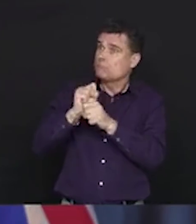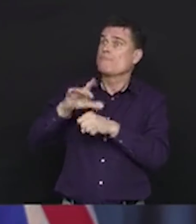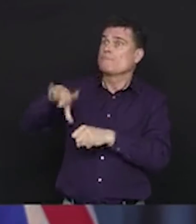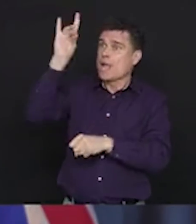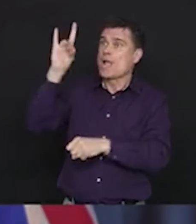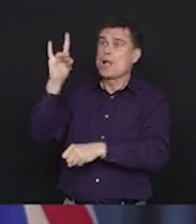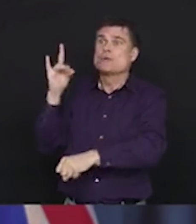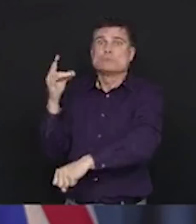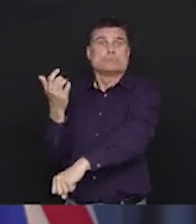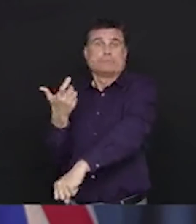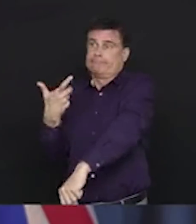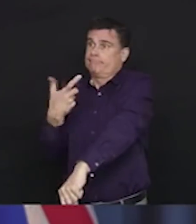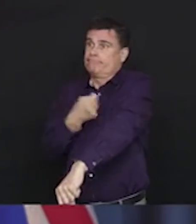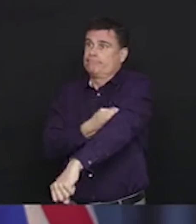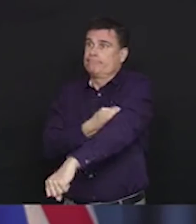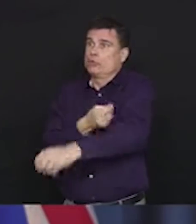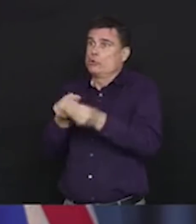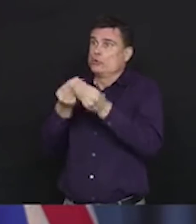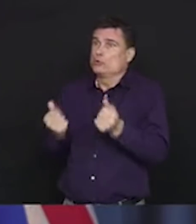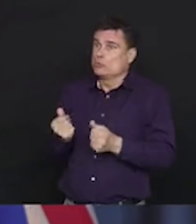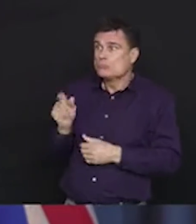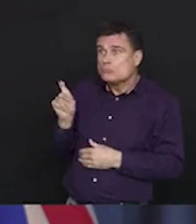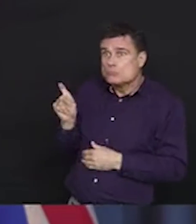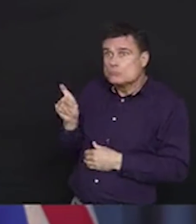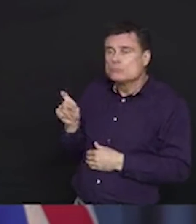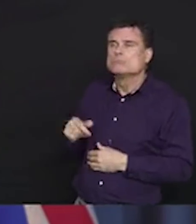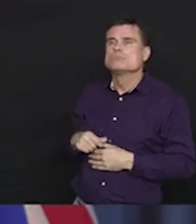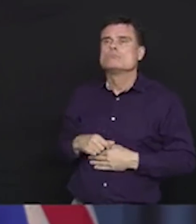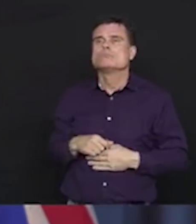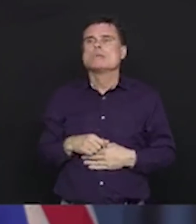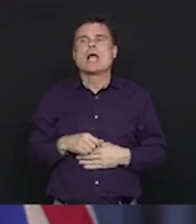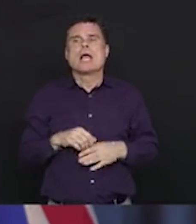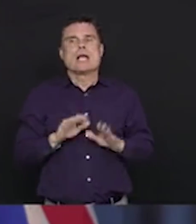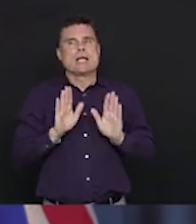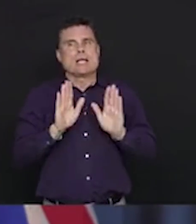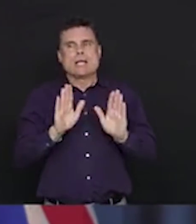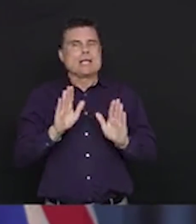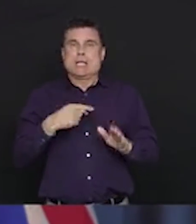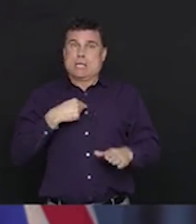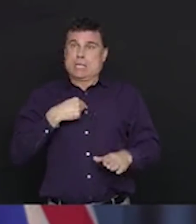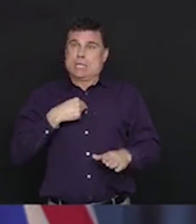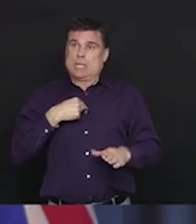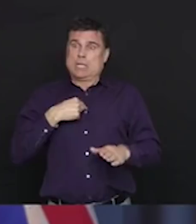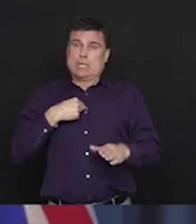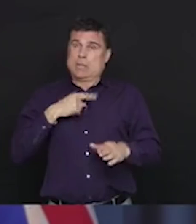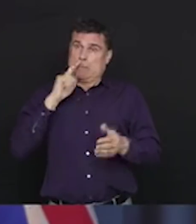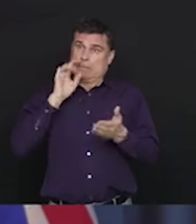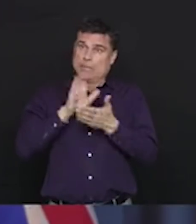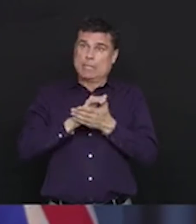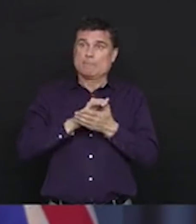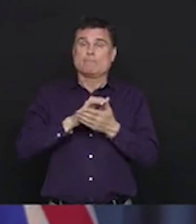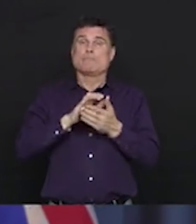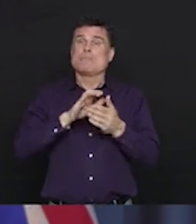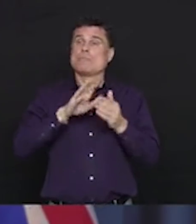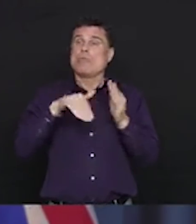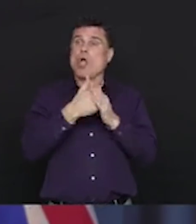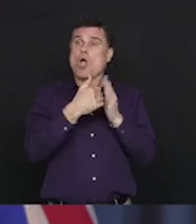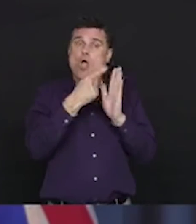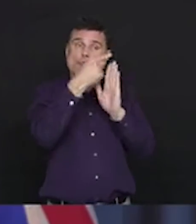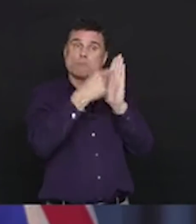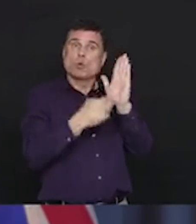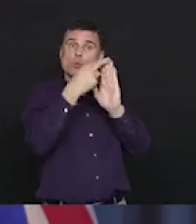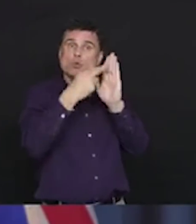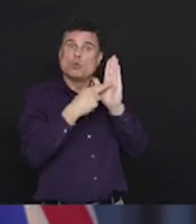these restrictions for that period of time. What I do know is that this is a critical part of our first wave. And